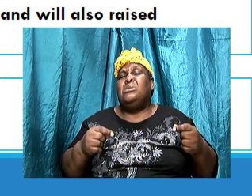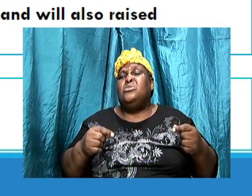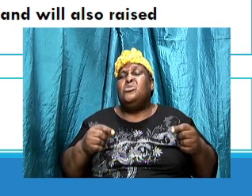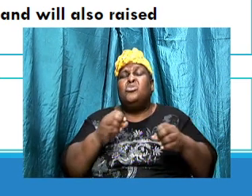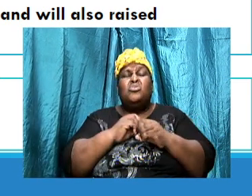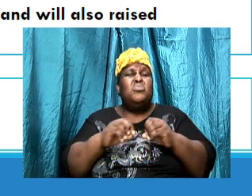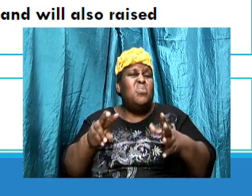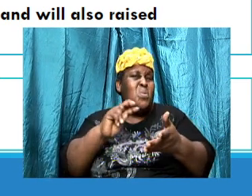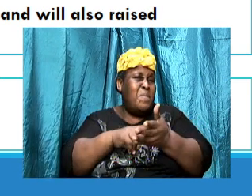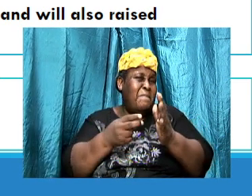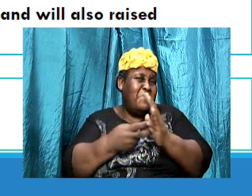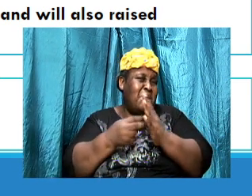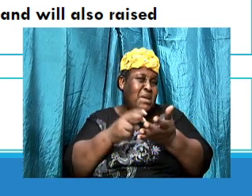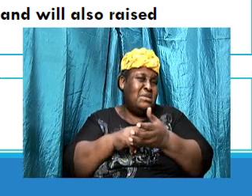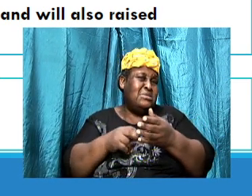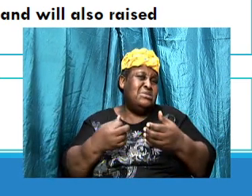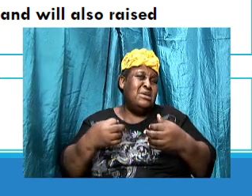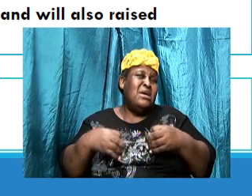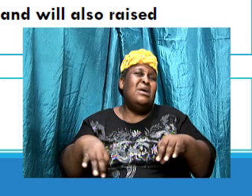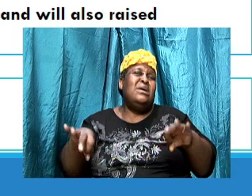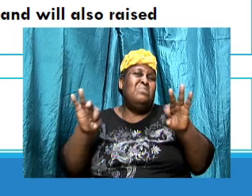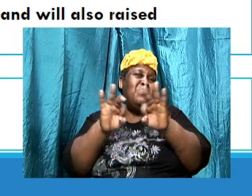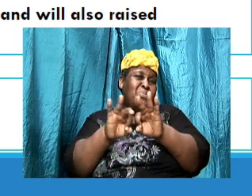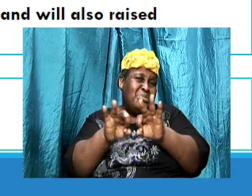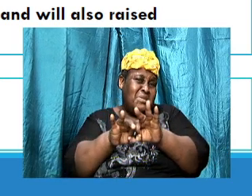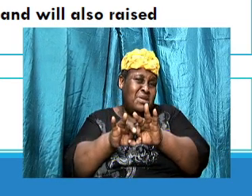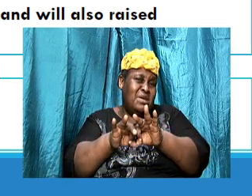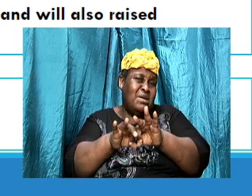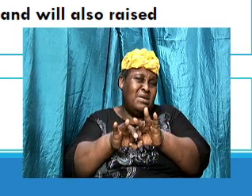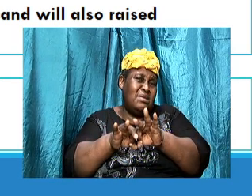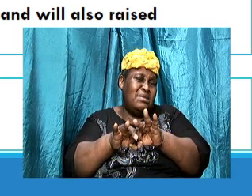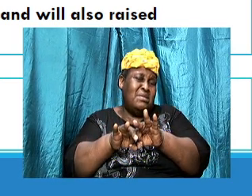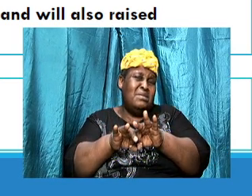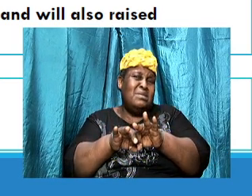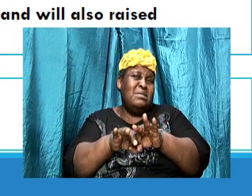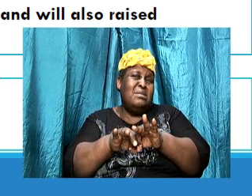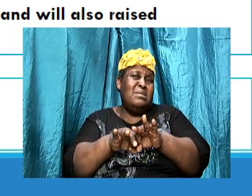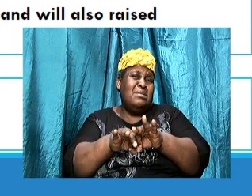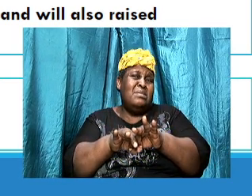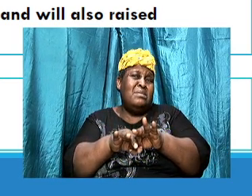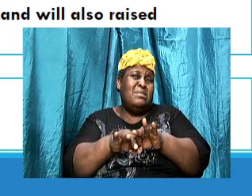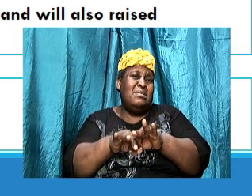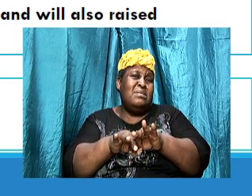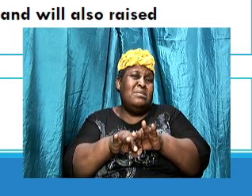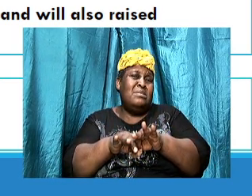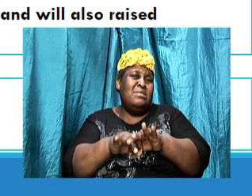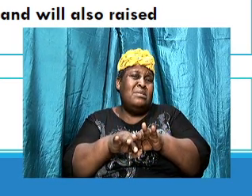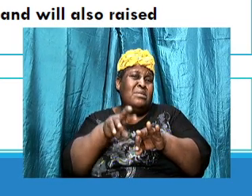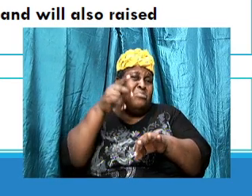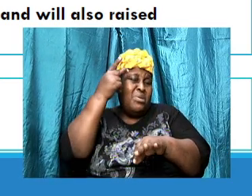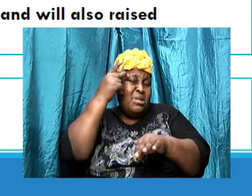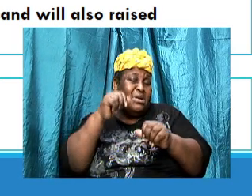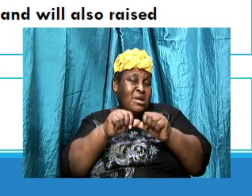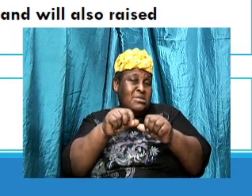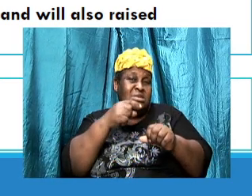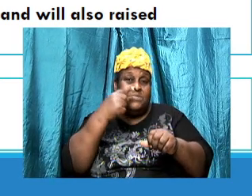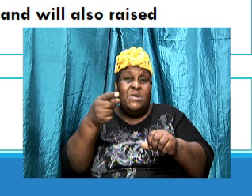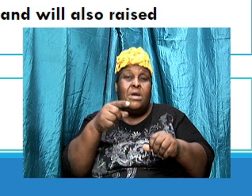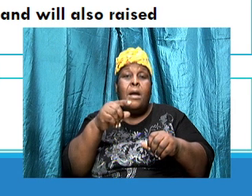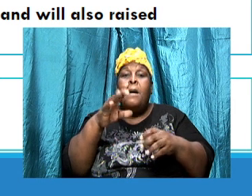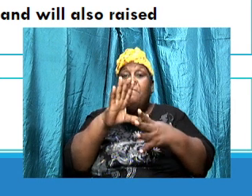have to bring yourself under the power of it. He went on to speak about meat for the belly and the belly for